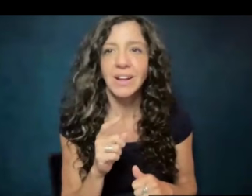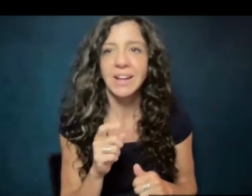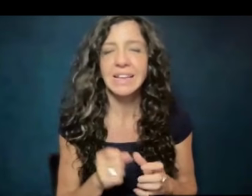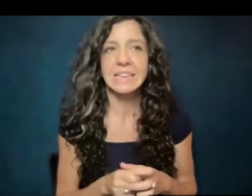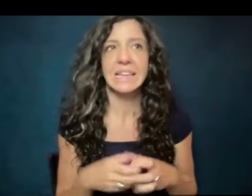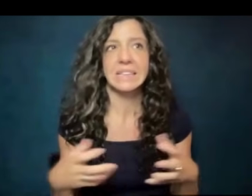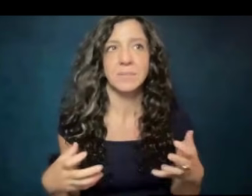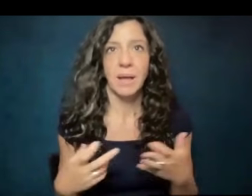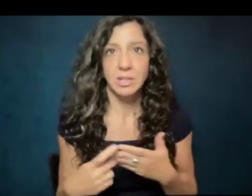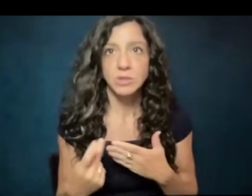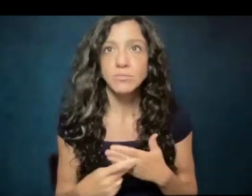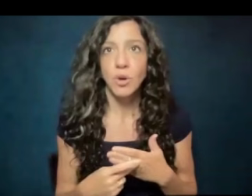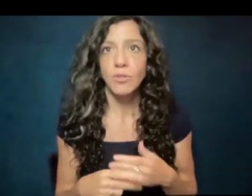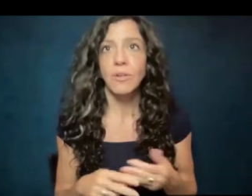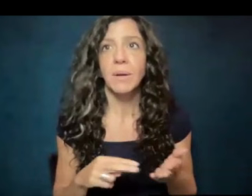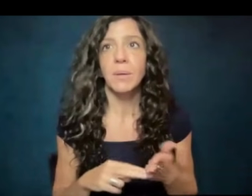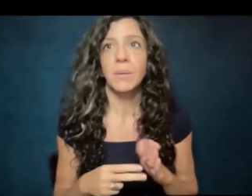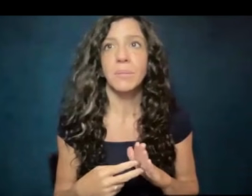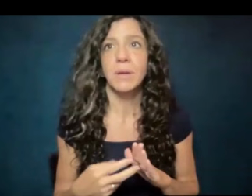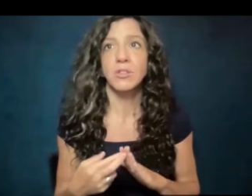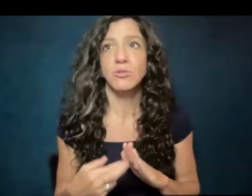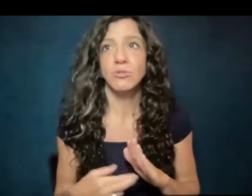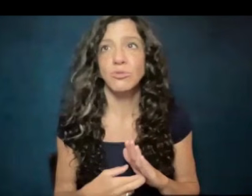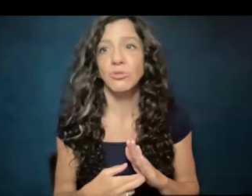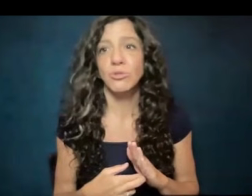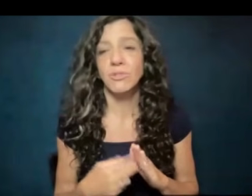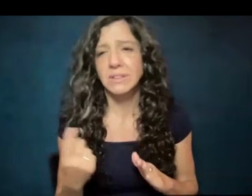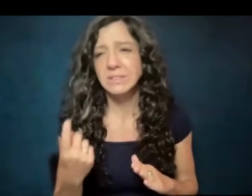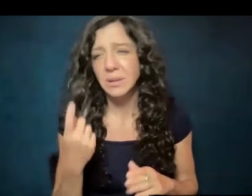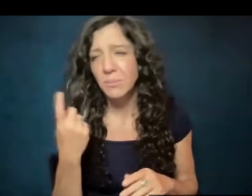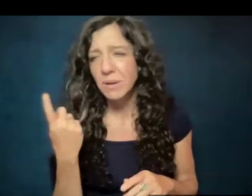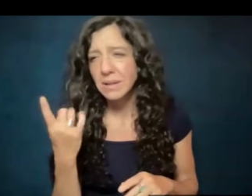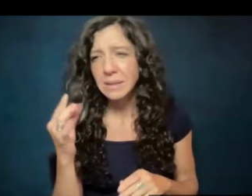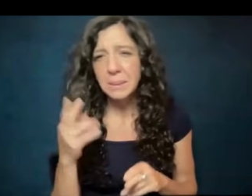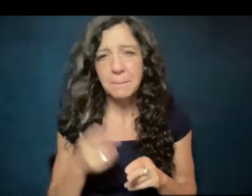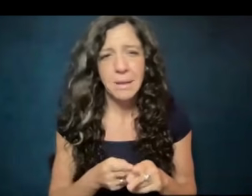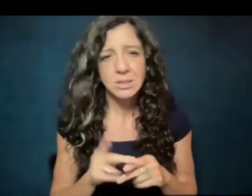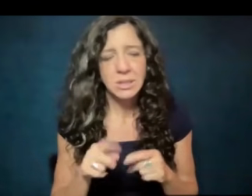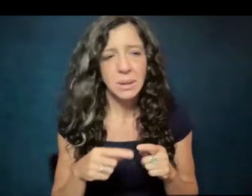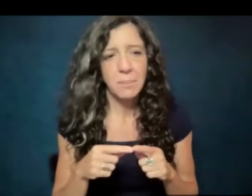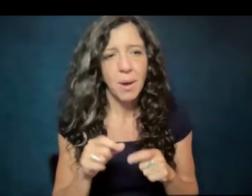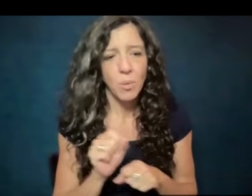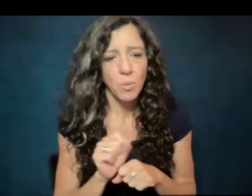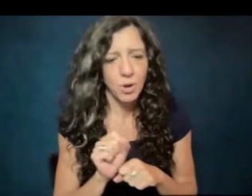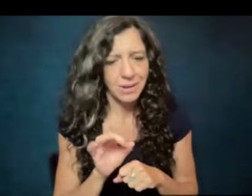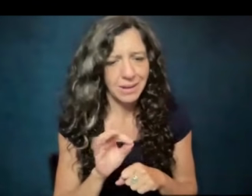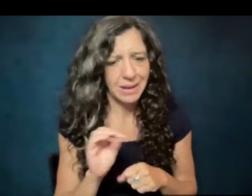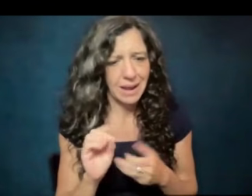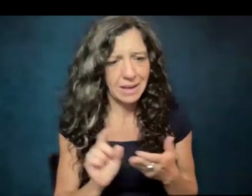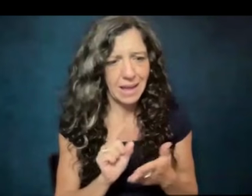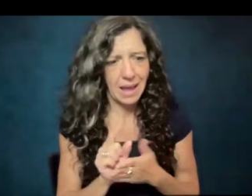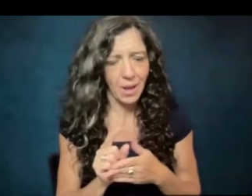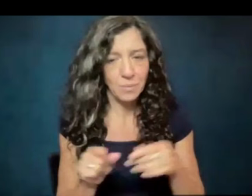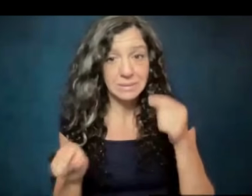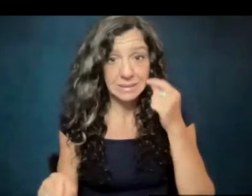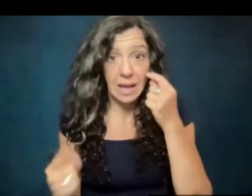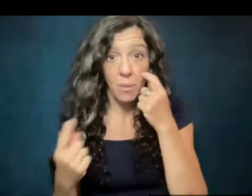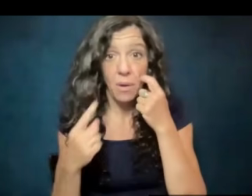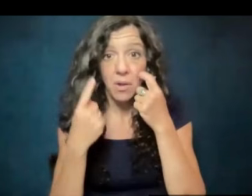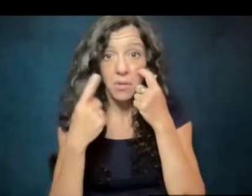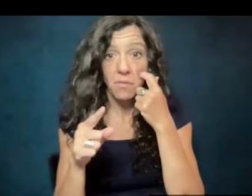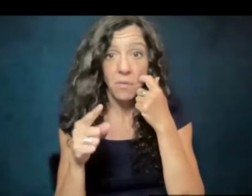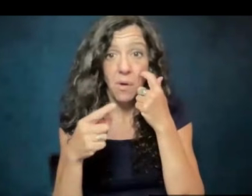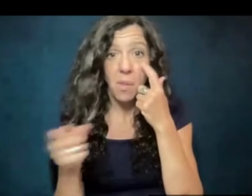expansion program. So the rule that somebody mentioned about working out 80 hours is for